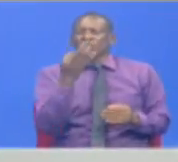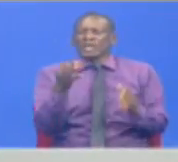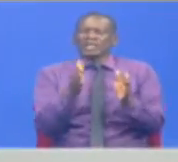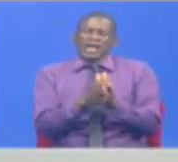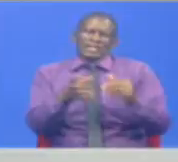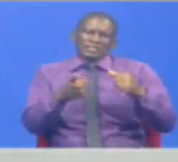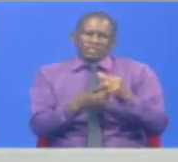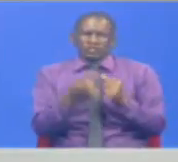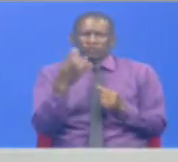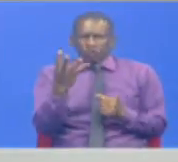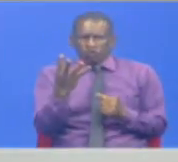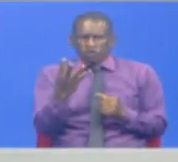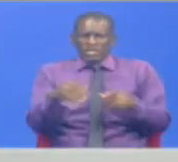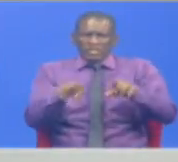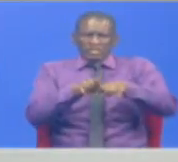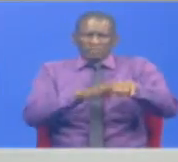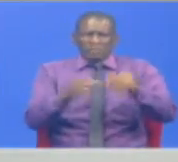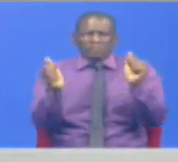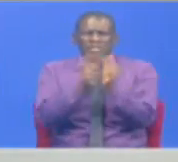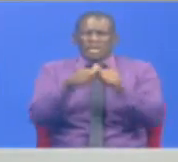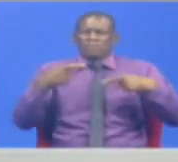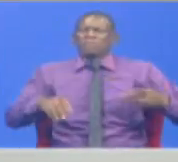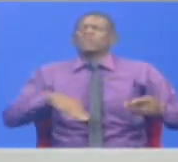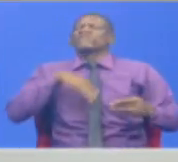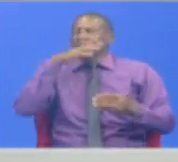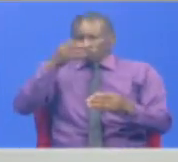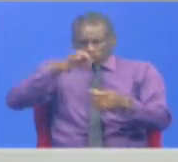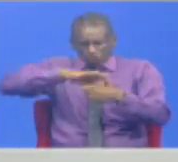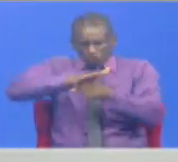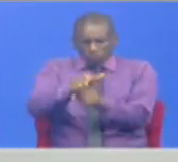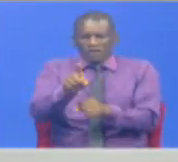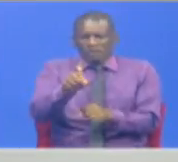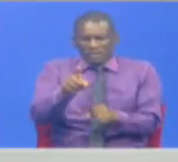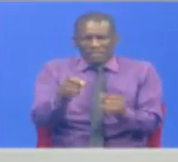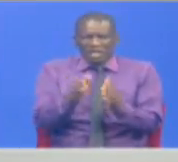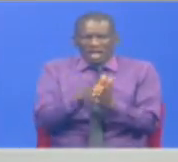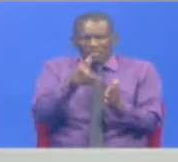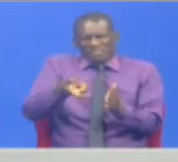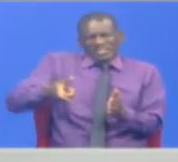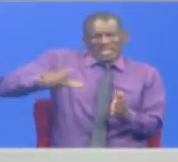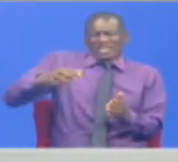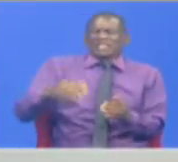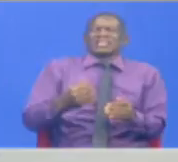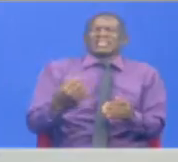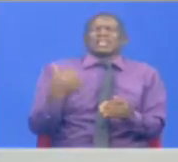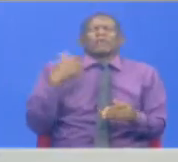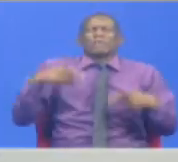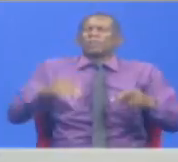23,364. Meanwhile, 10 people have succumbed to the virus, and that increases the death toll to